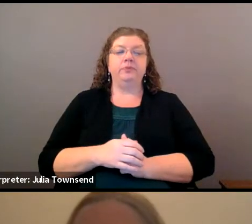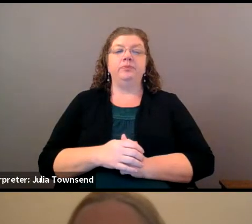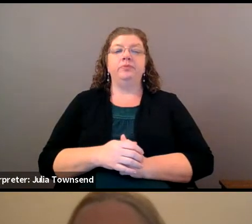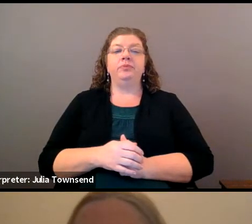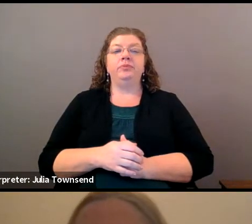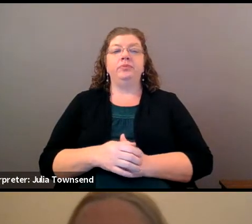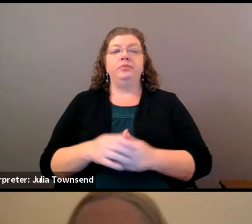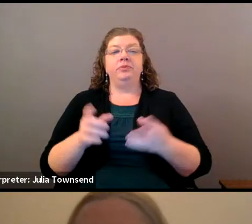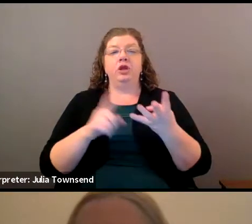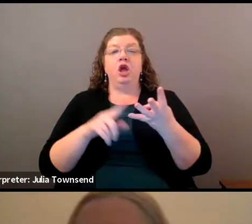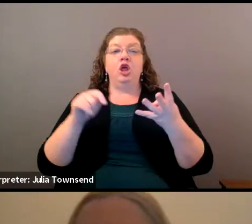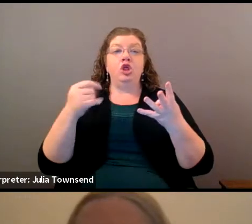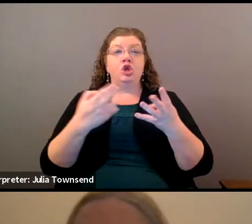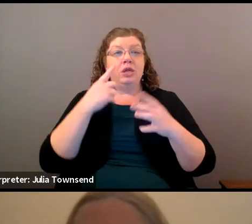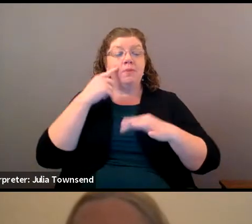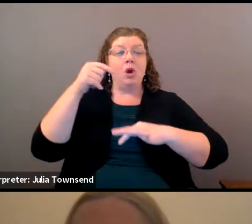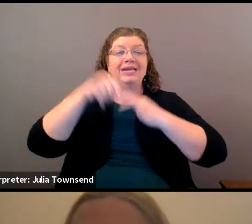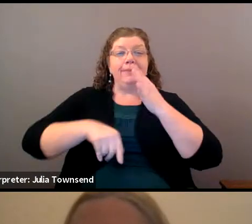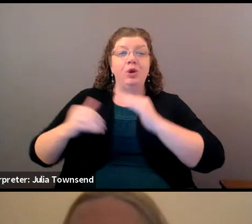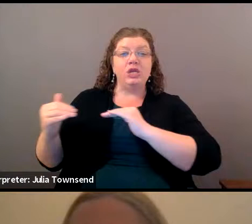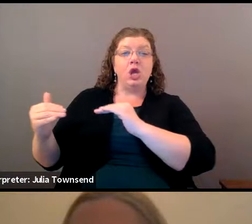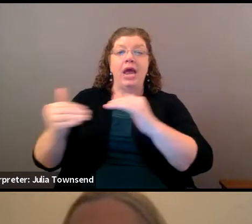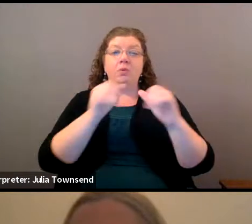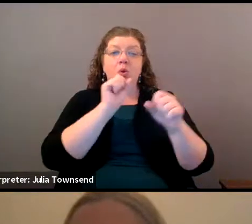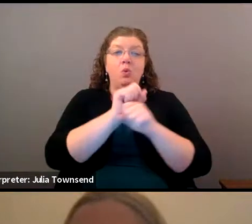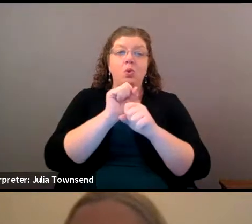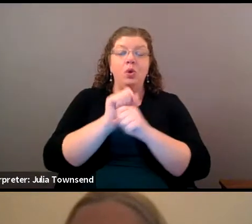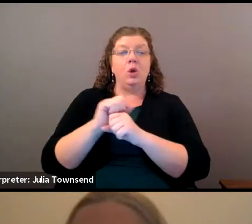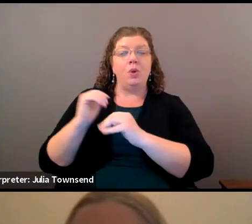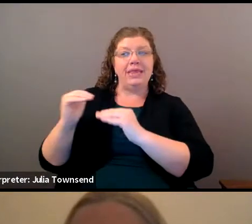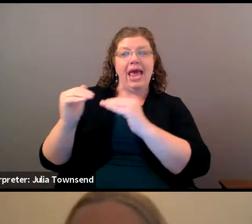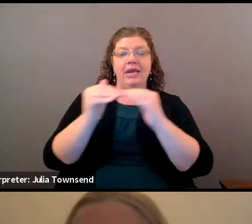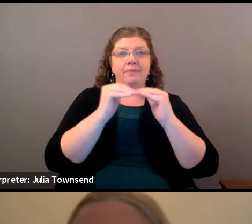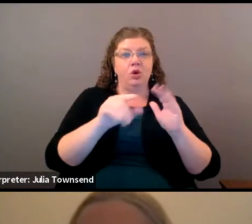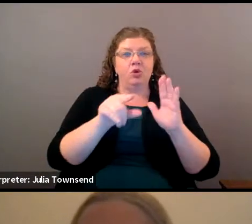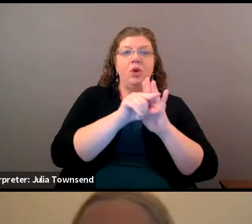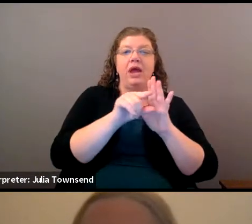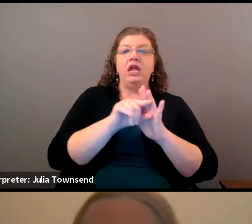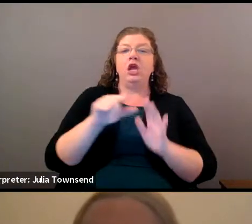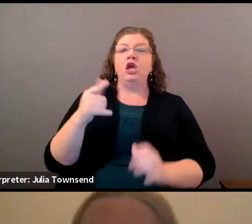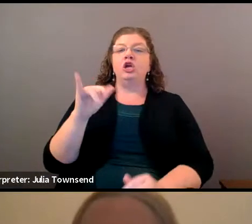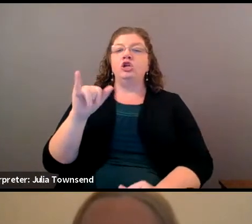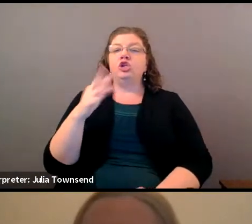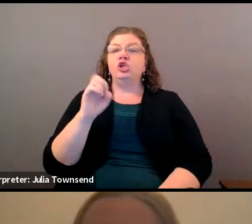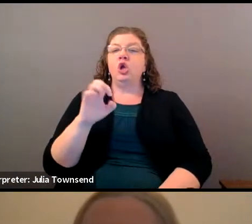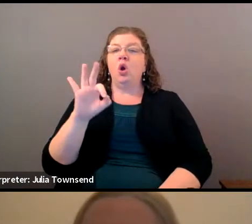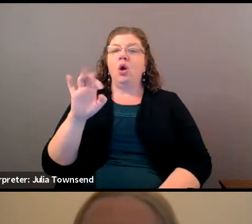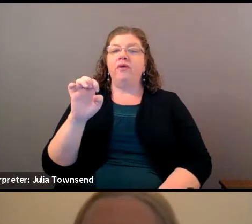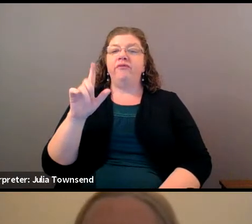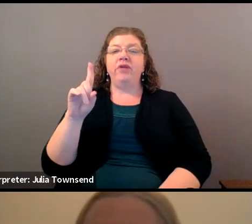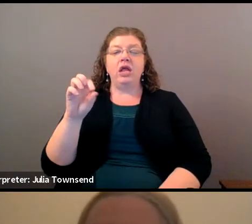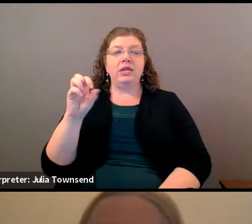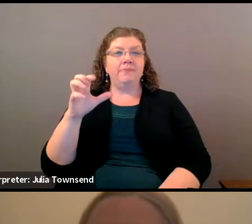we get deeper into our equity work with equitable grading and Joe Feldman, who you all heard at a board study